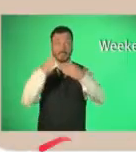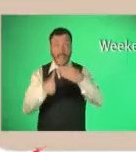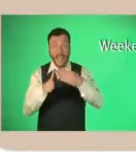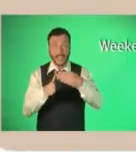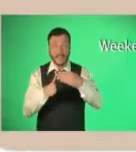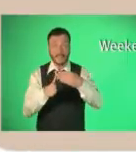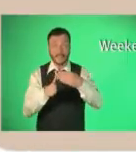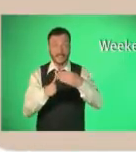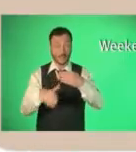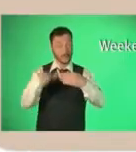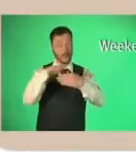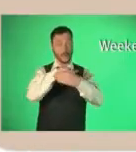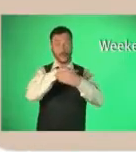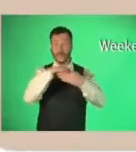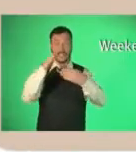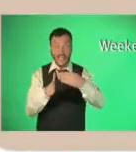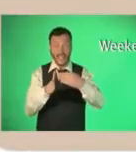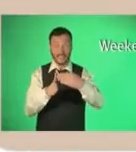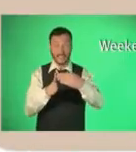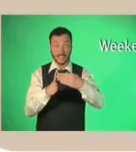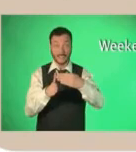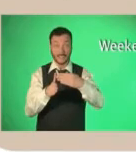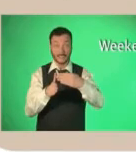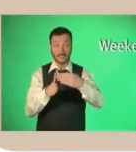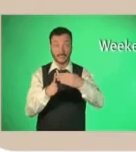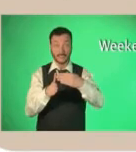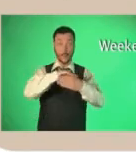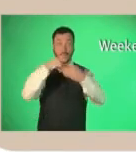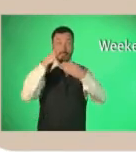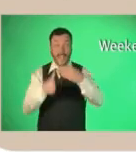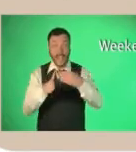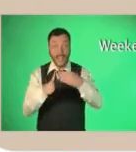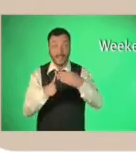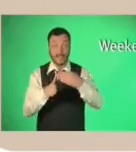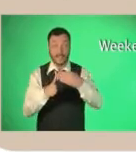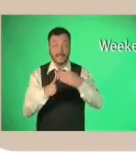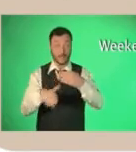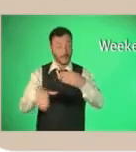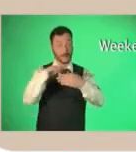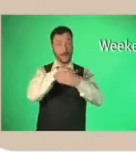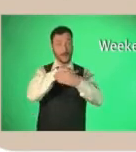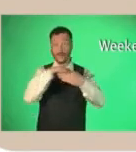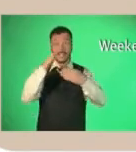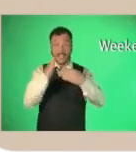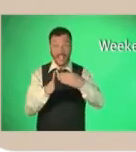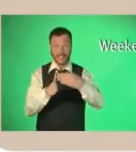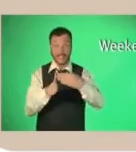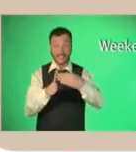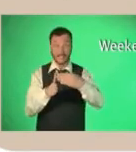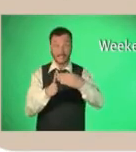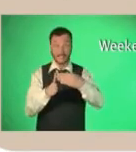task would be isolated recognition. This could be somehow similar, but instead of just trying